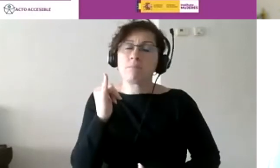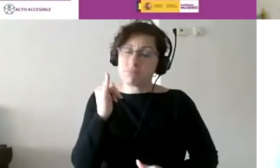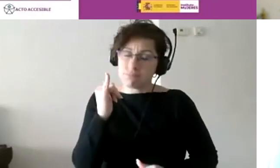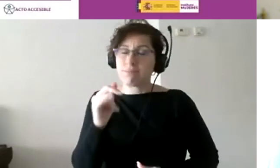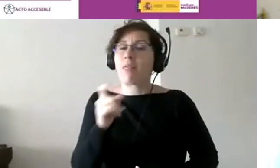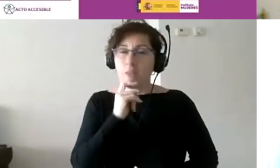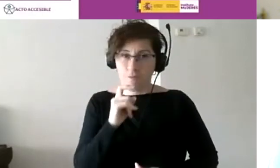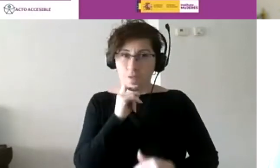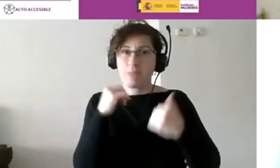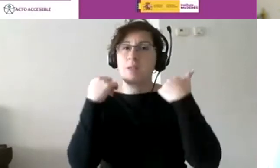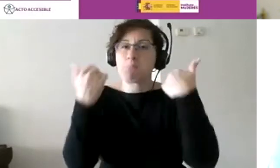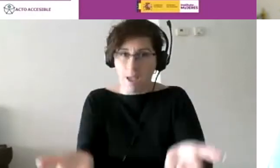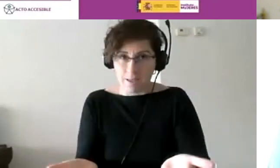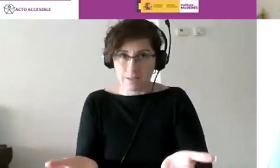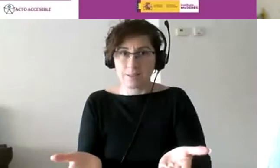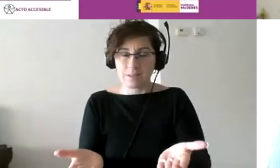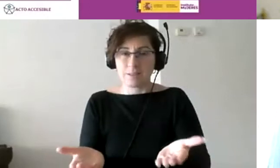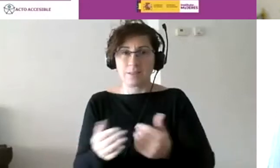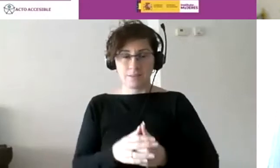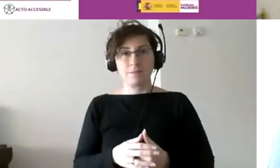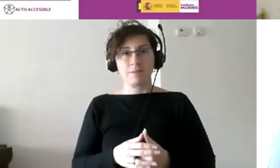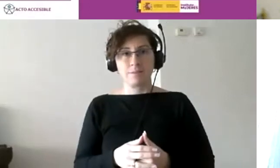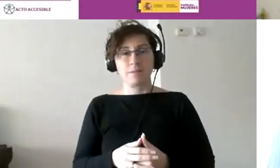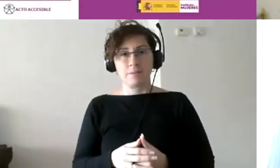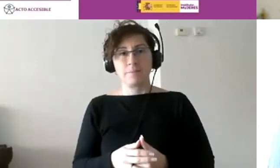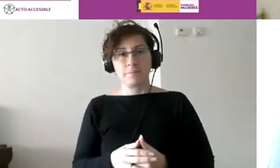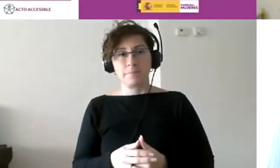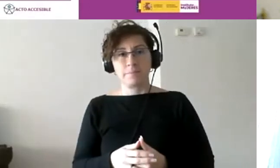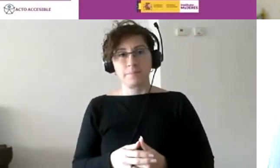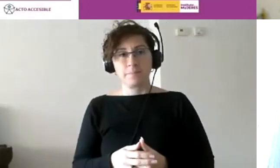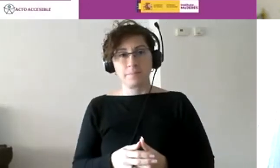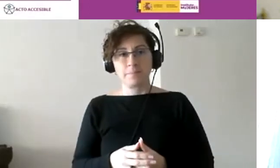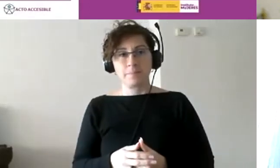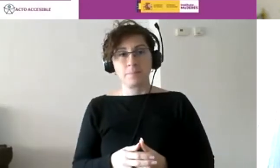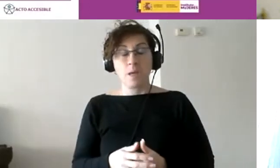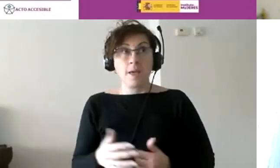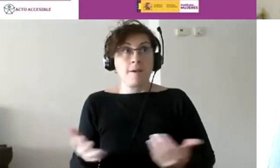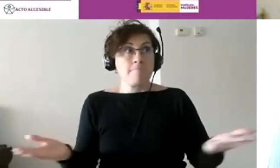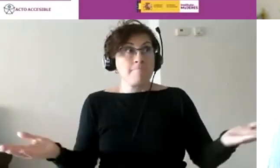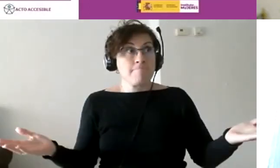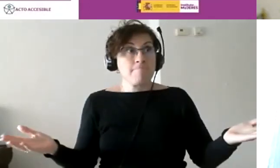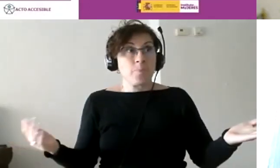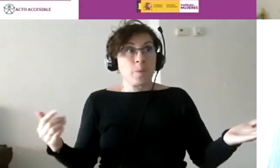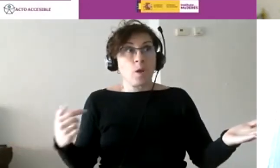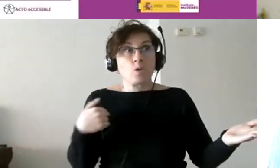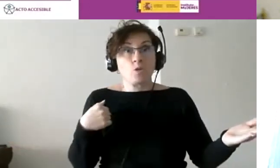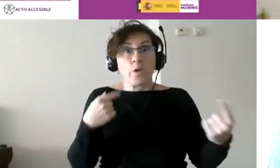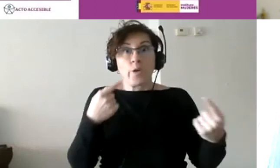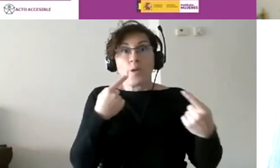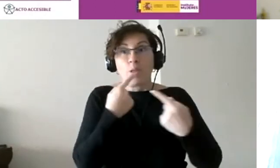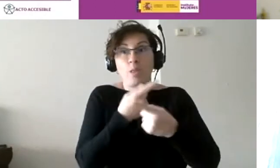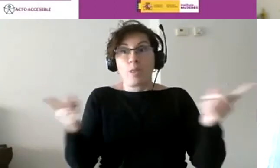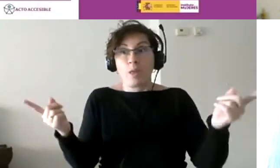just the one thing that I could say, it's if you see people like that, you should